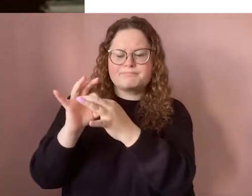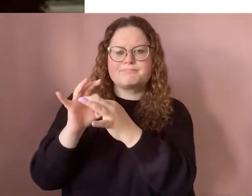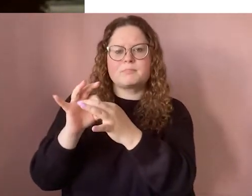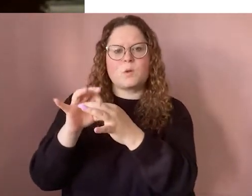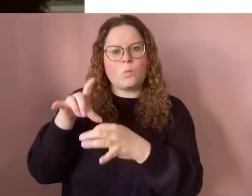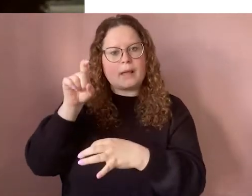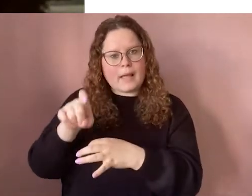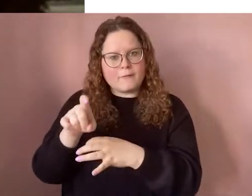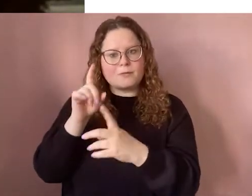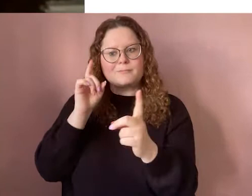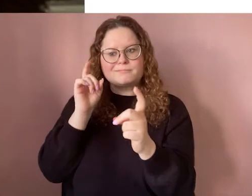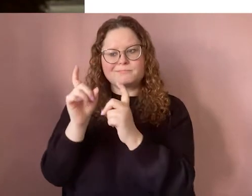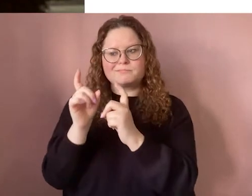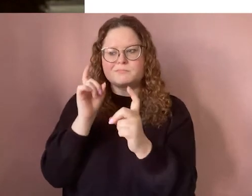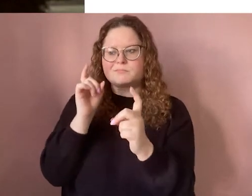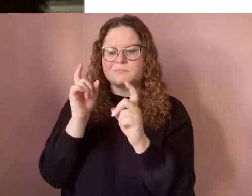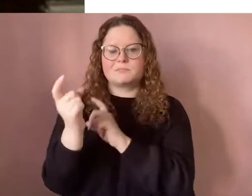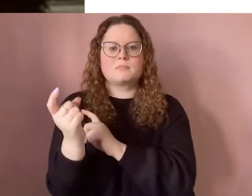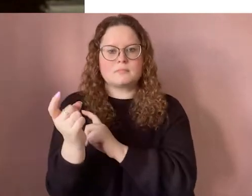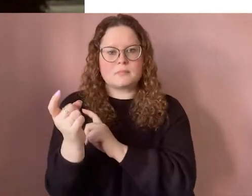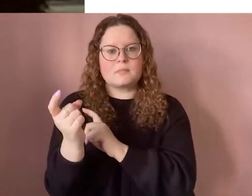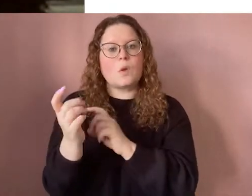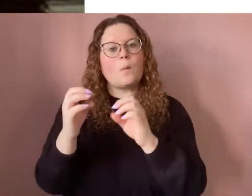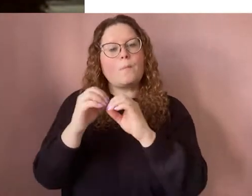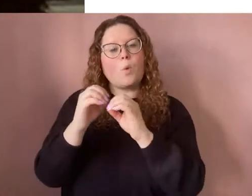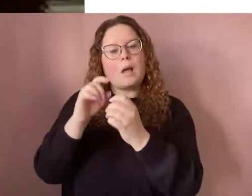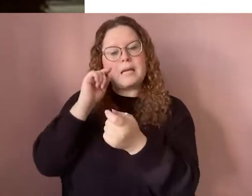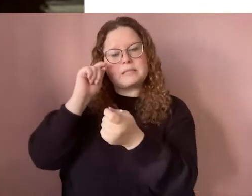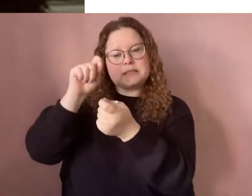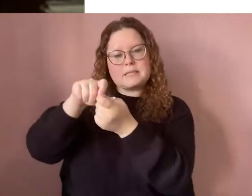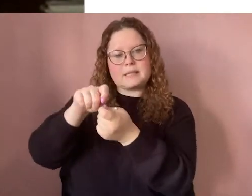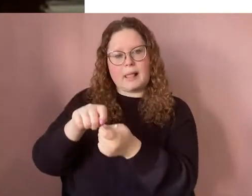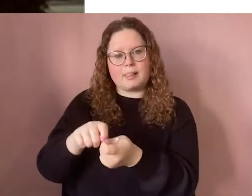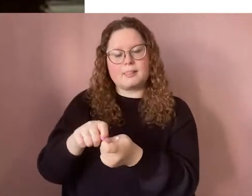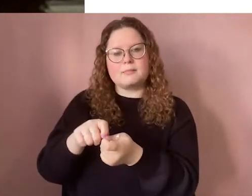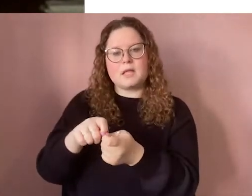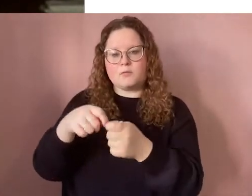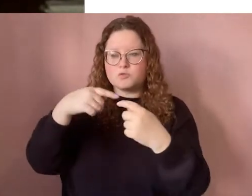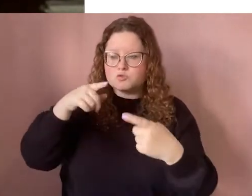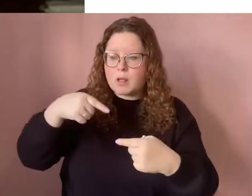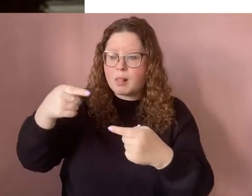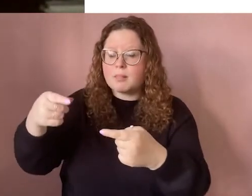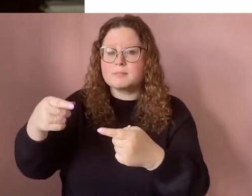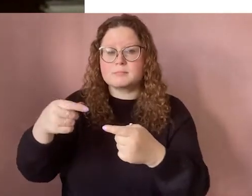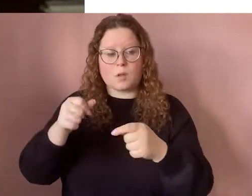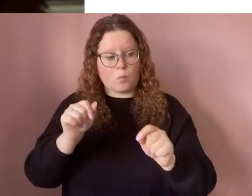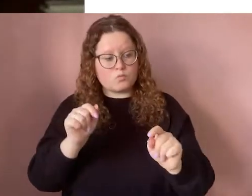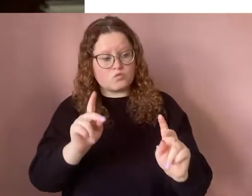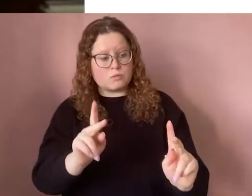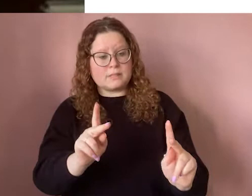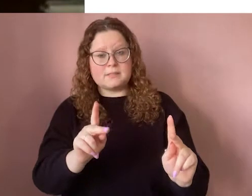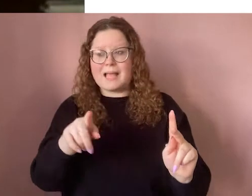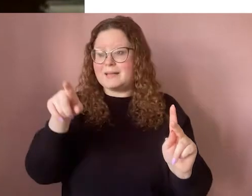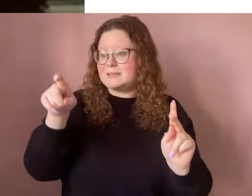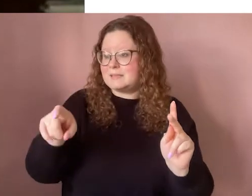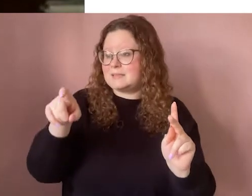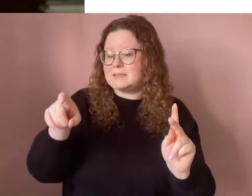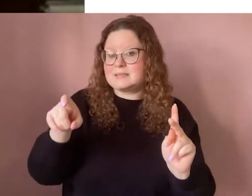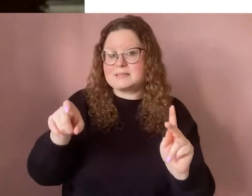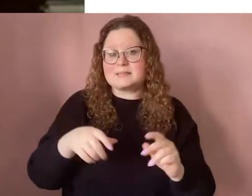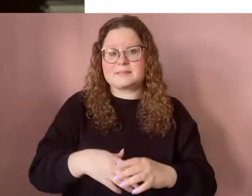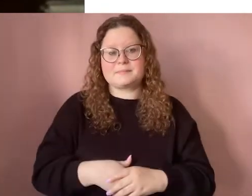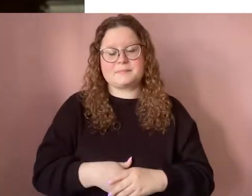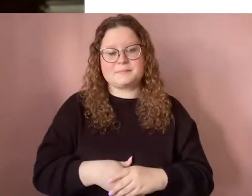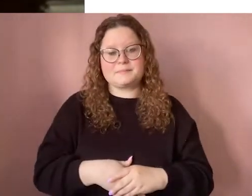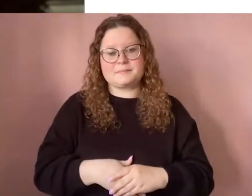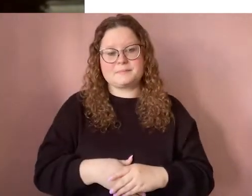more detailed view of the plight and the opportunities and the needs of others. I